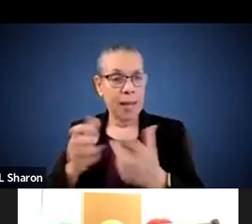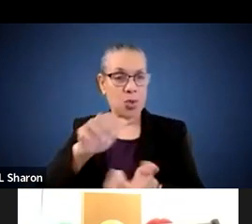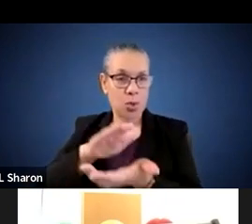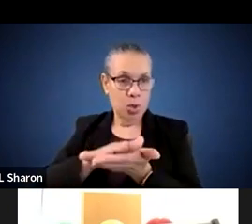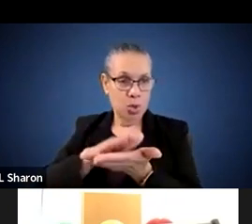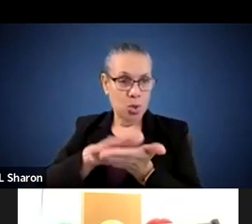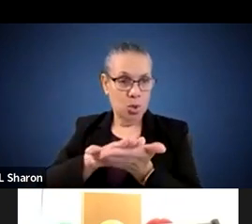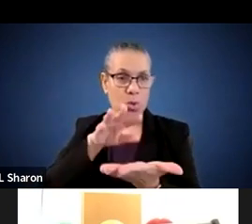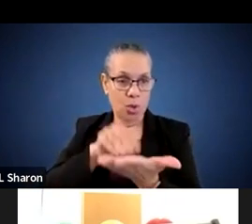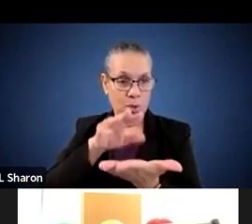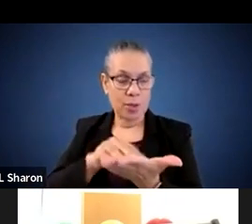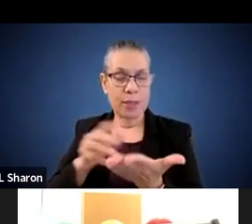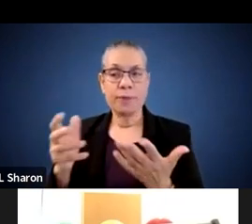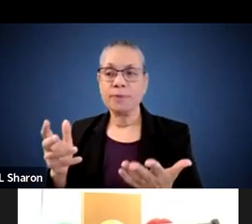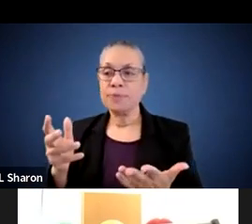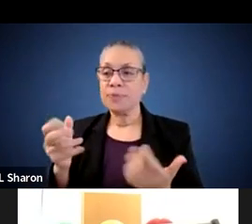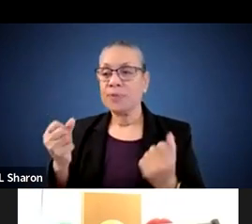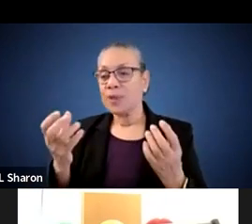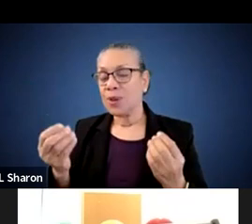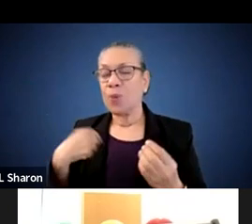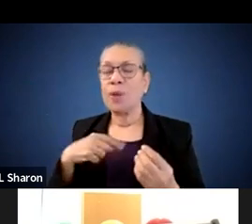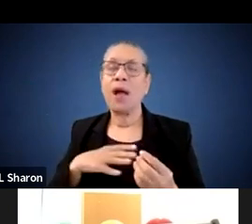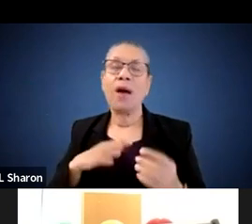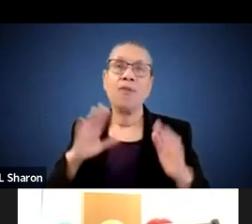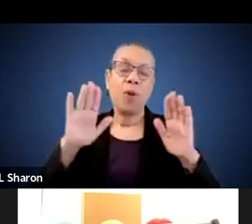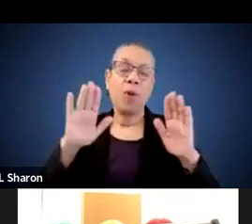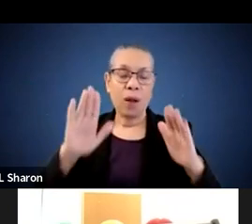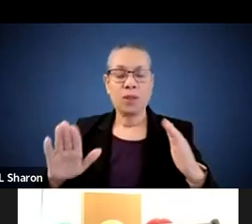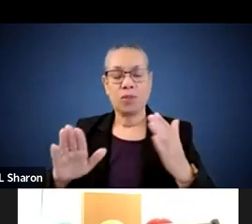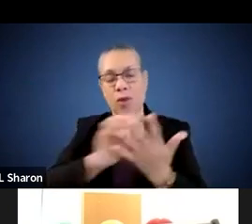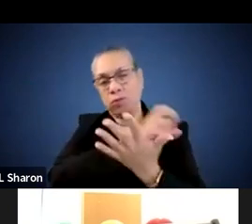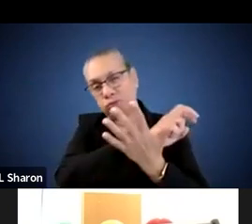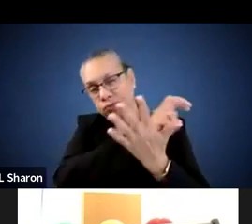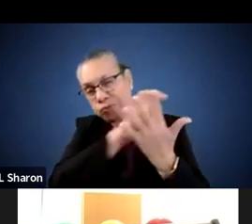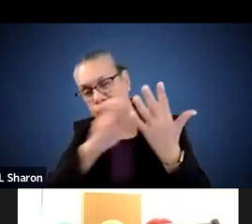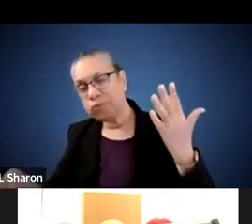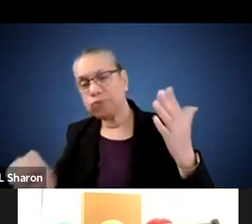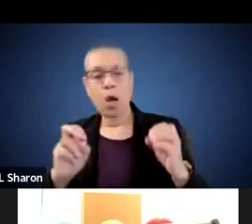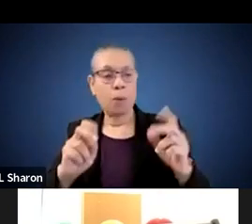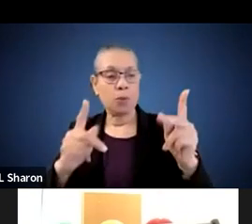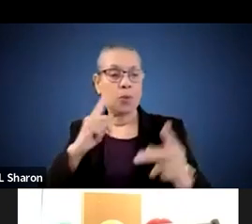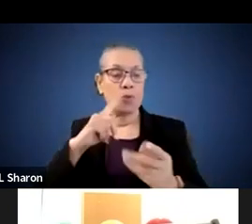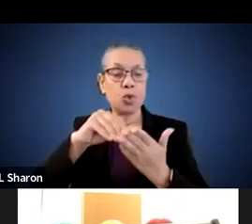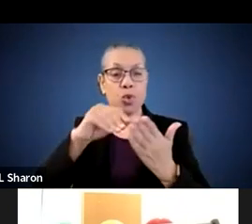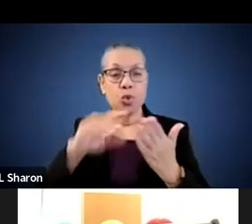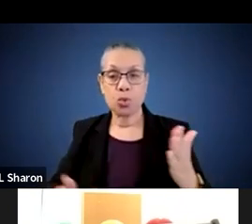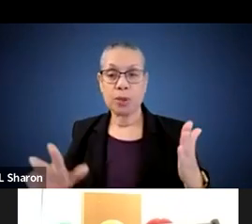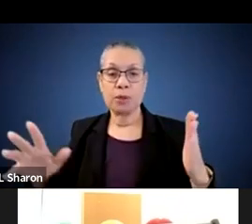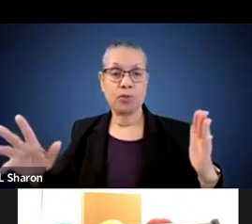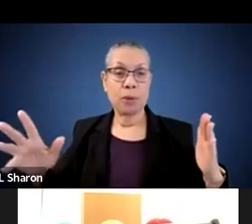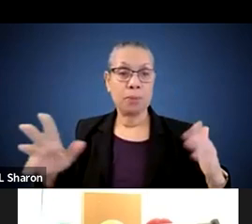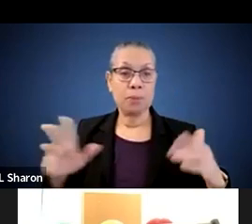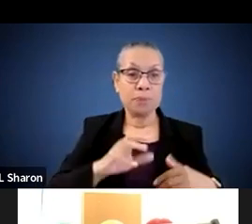on so definitely we have a very wonderful and robust opportunities for engagement for students of all